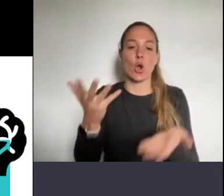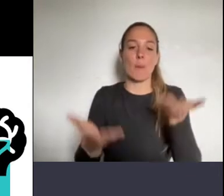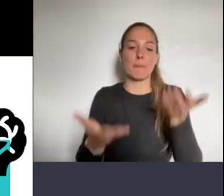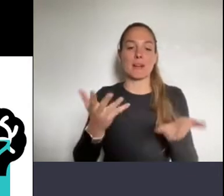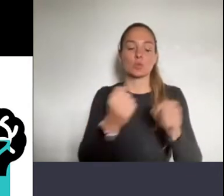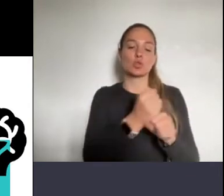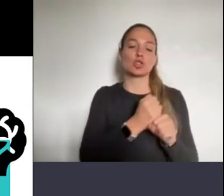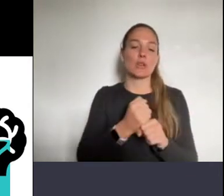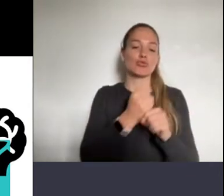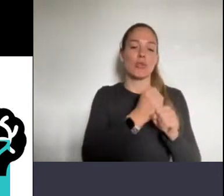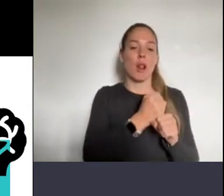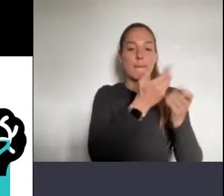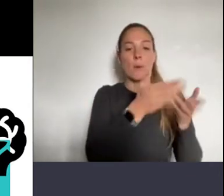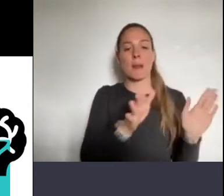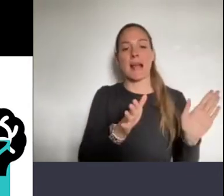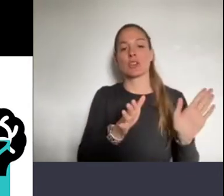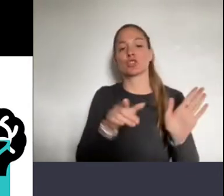population.